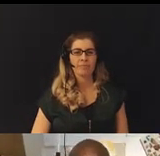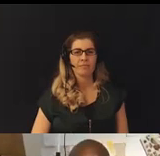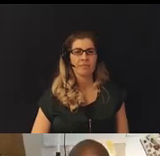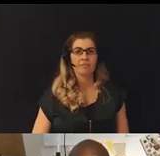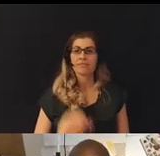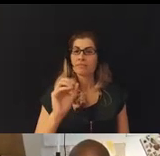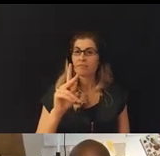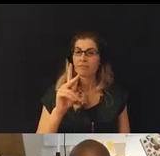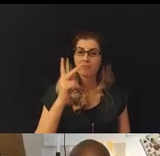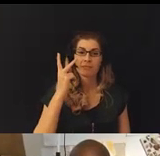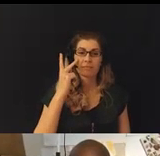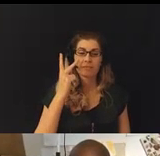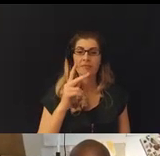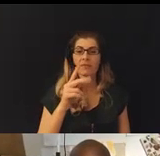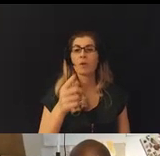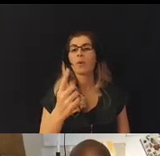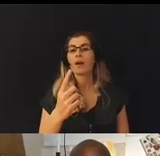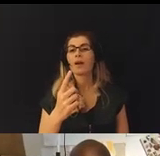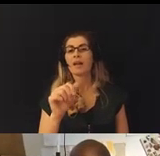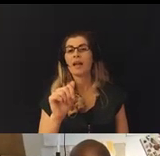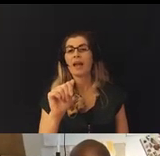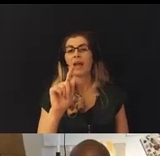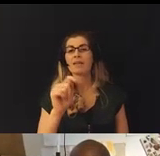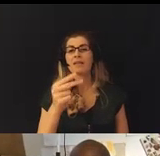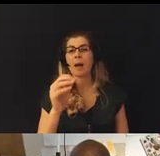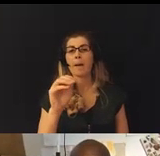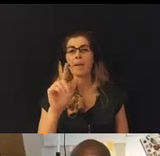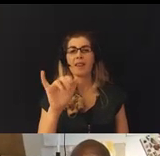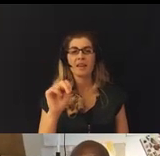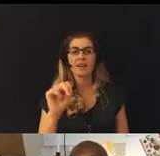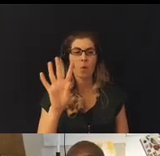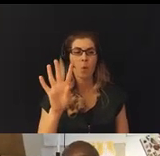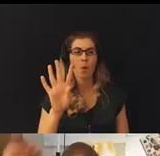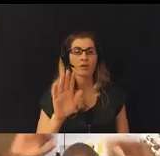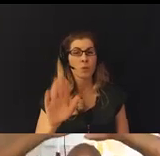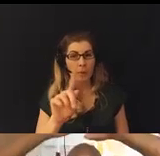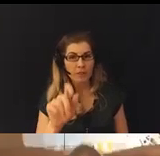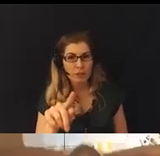Okay, I see A. Tomlin's in four, so let's unmute and hear what your question is.